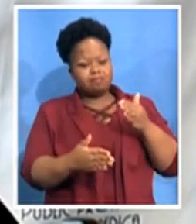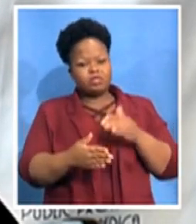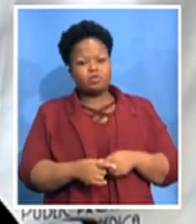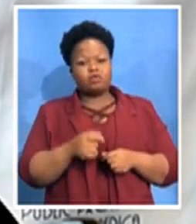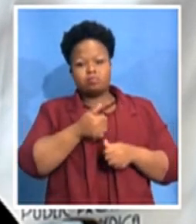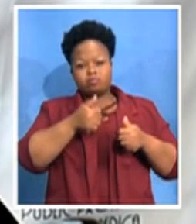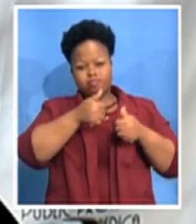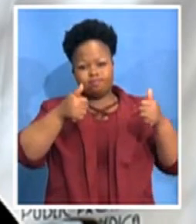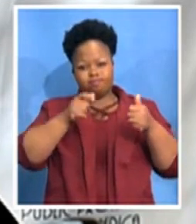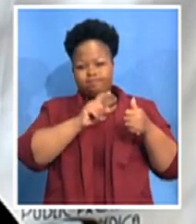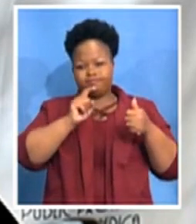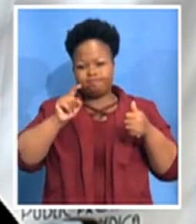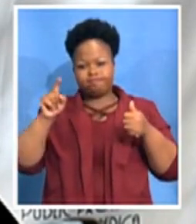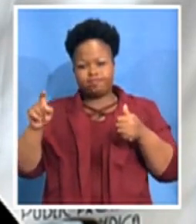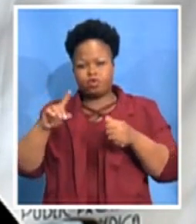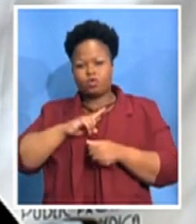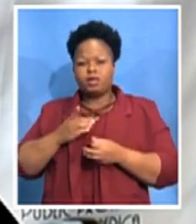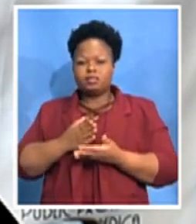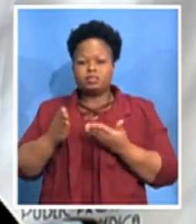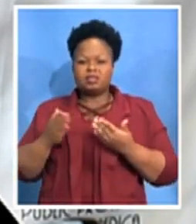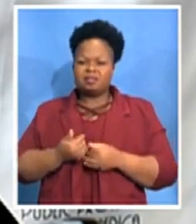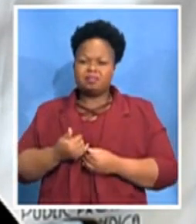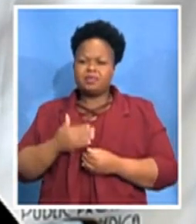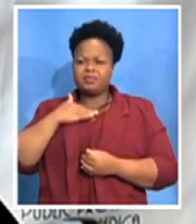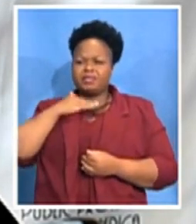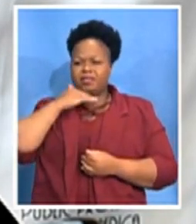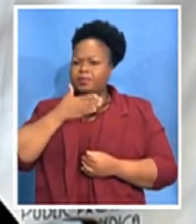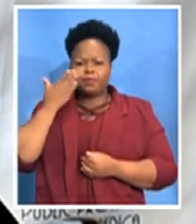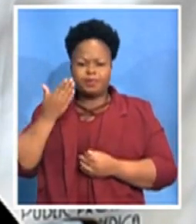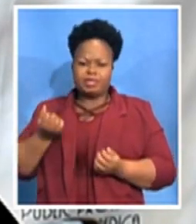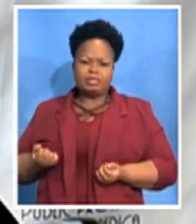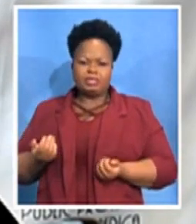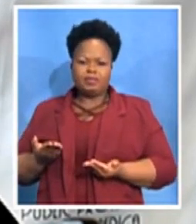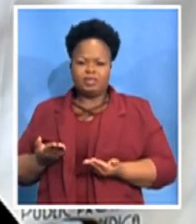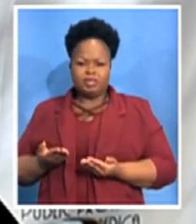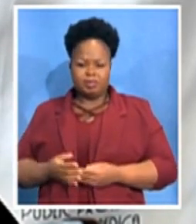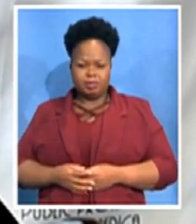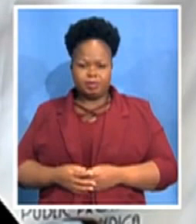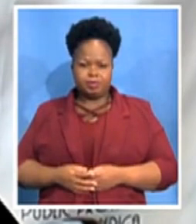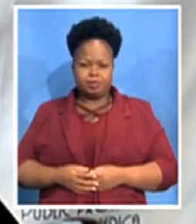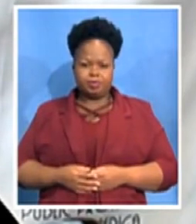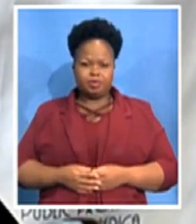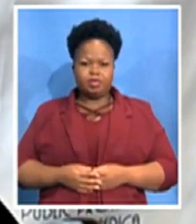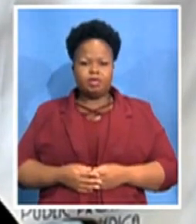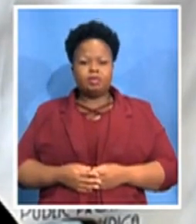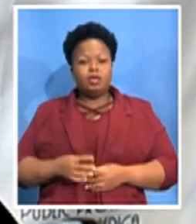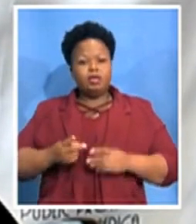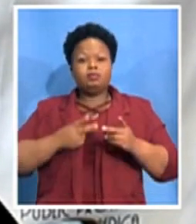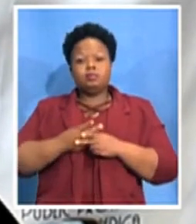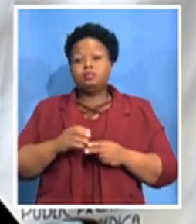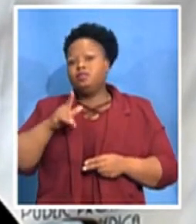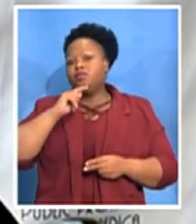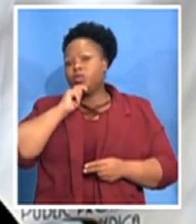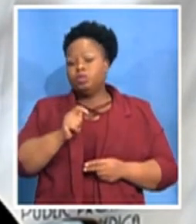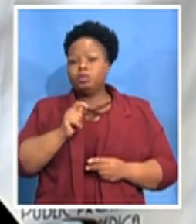on inadequate service delivery have been made, and in cases where interventions are already